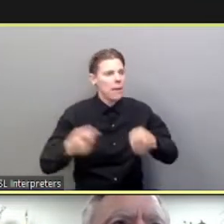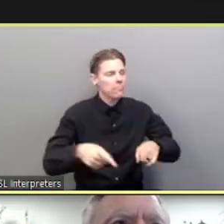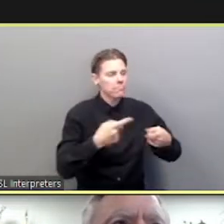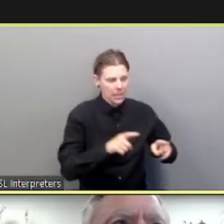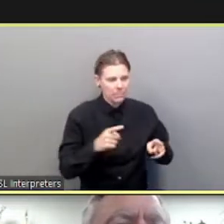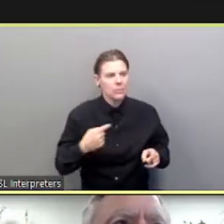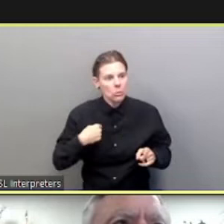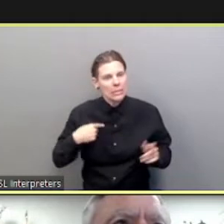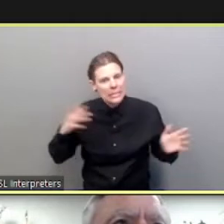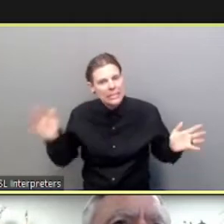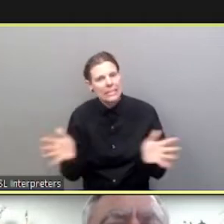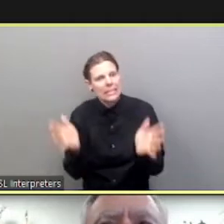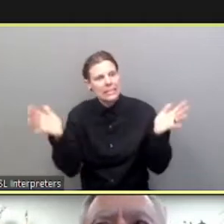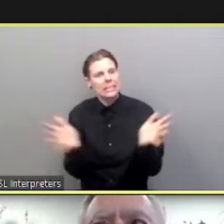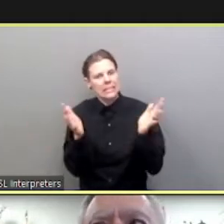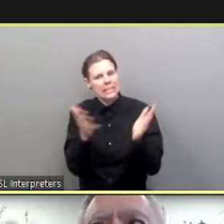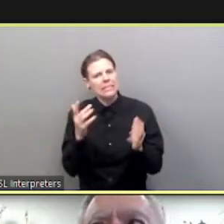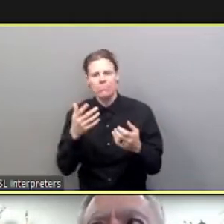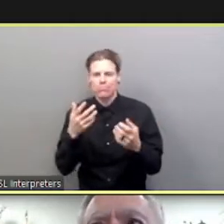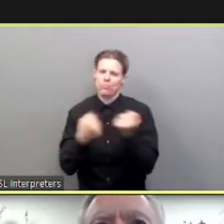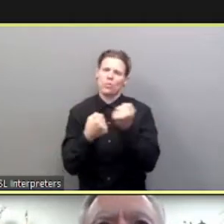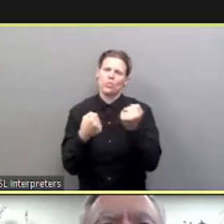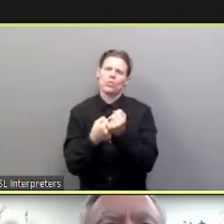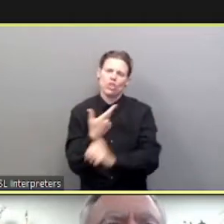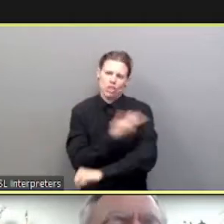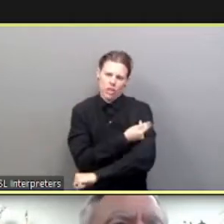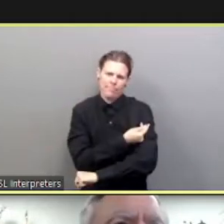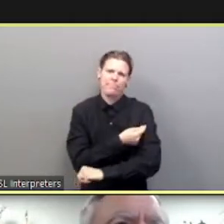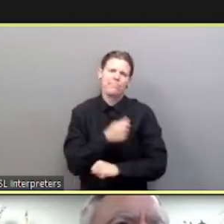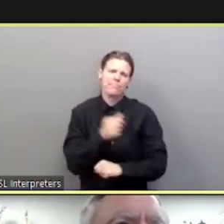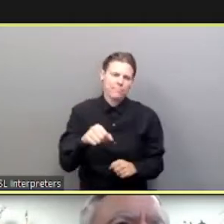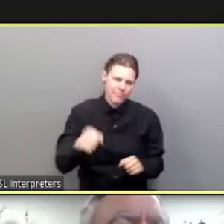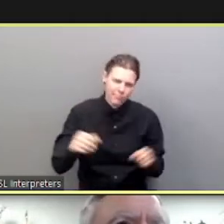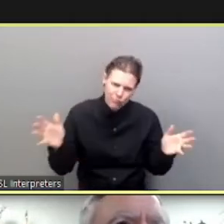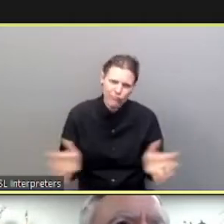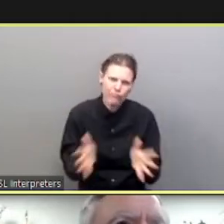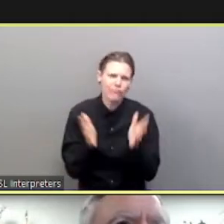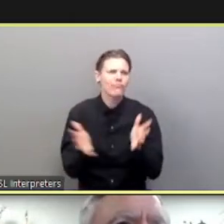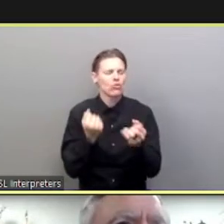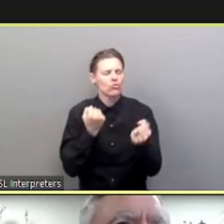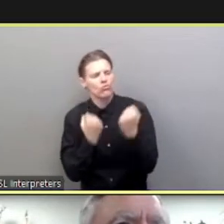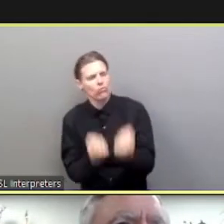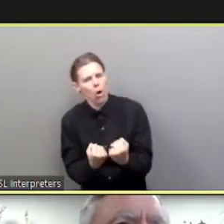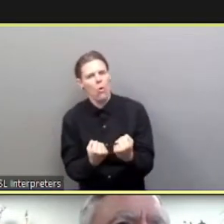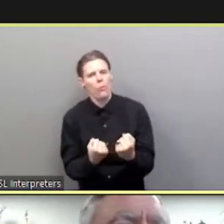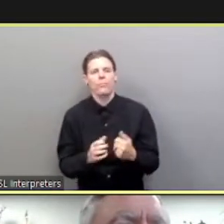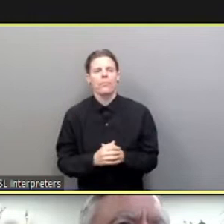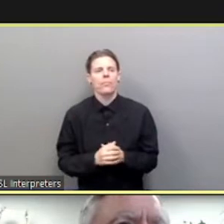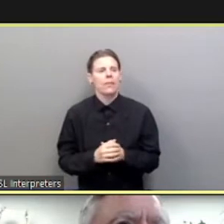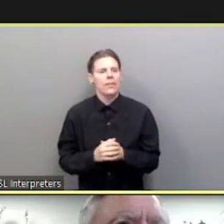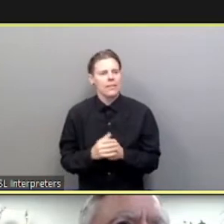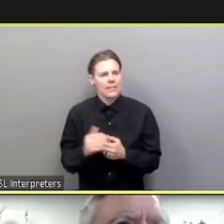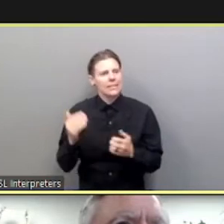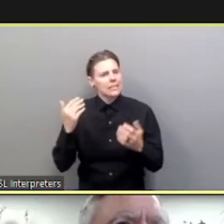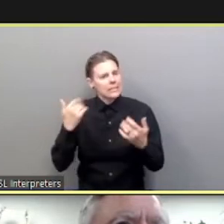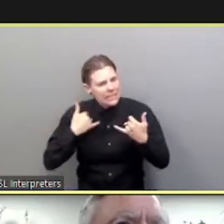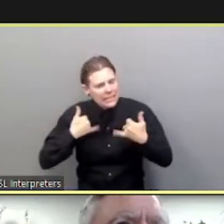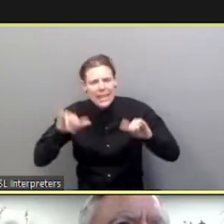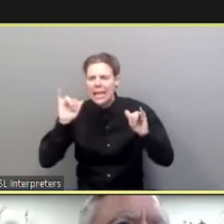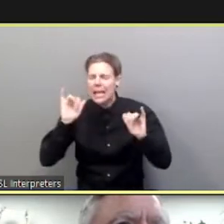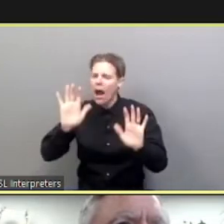so I think, again, we're accumulating evidence as we go along because we're in the middle of